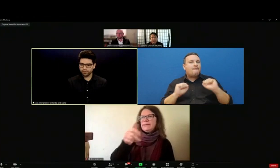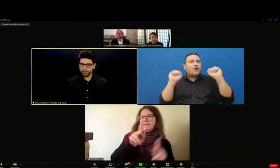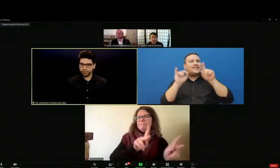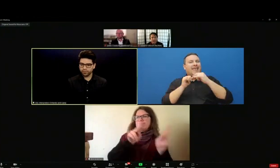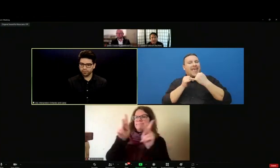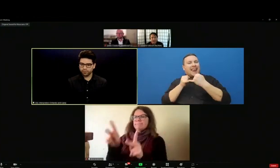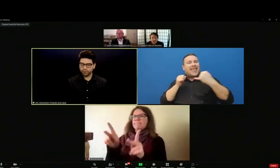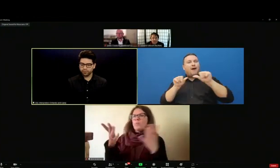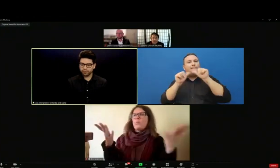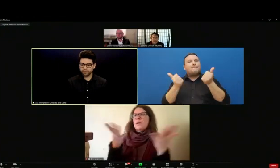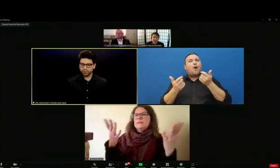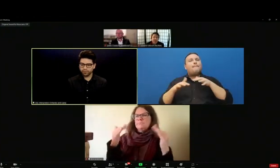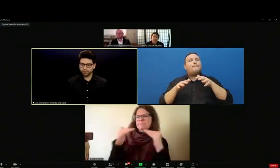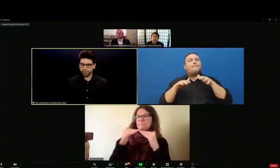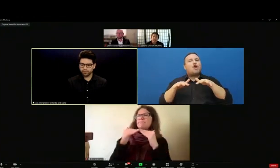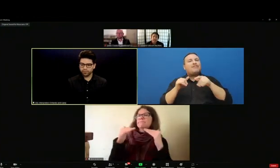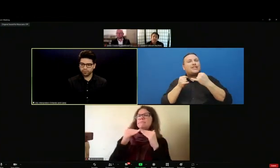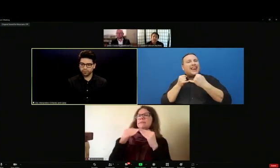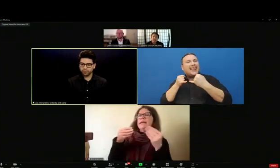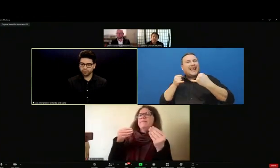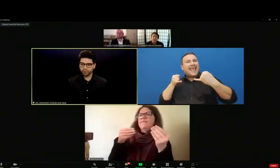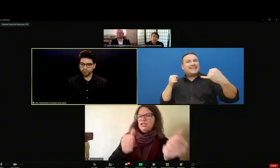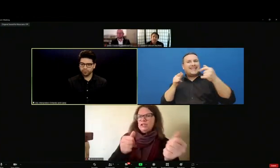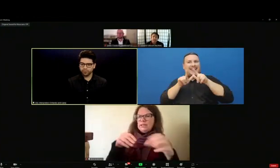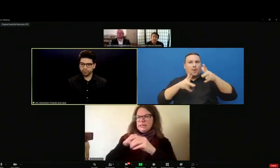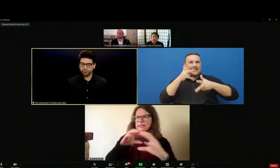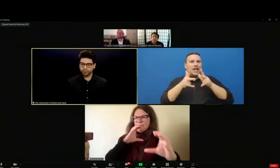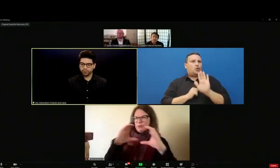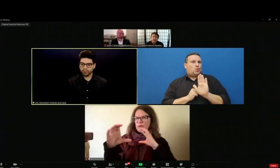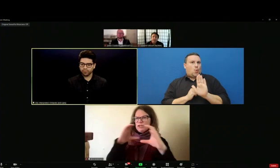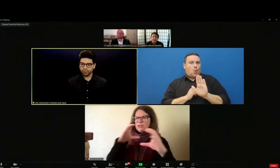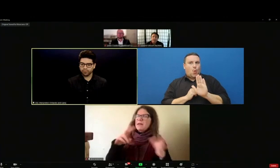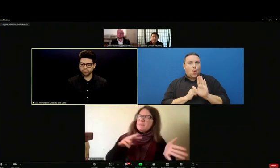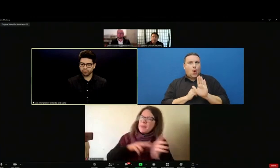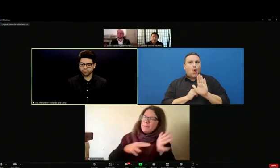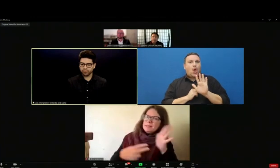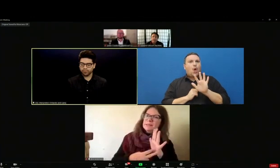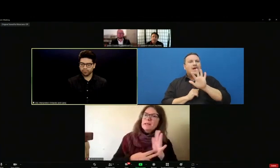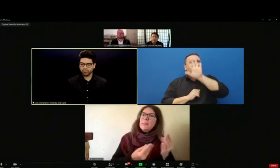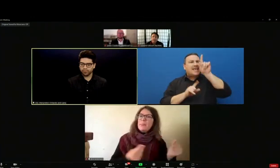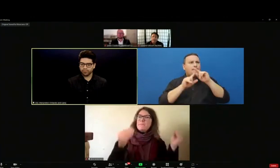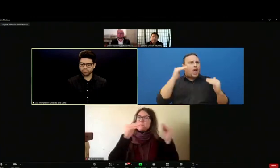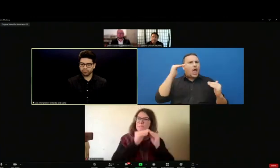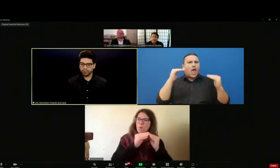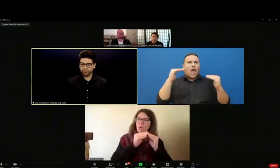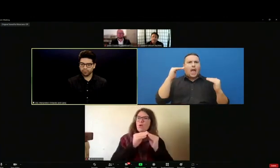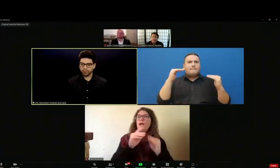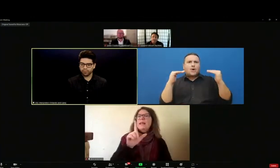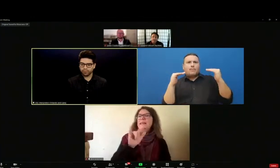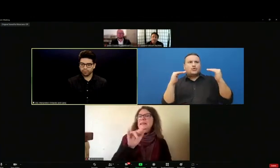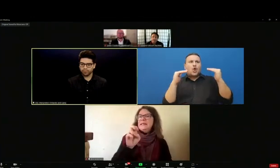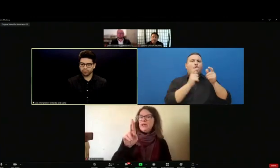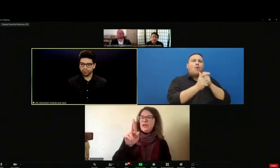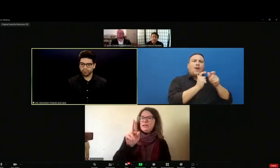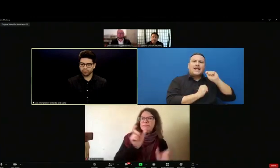linearization of sign languages itself is equally proportionate to efficient